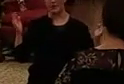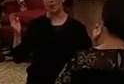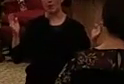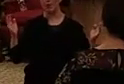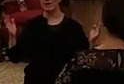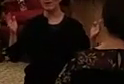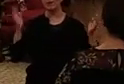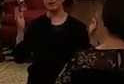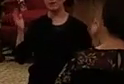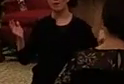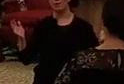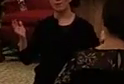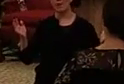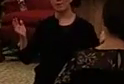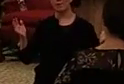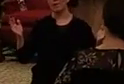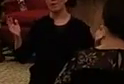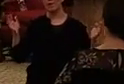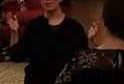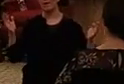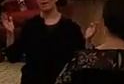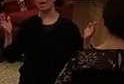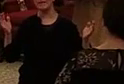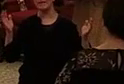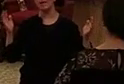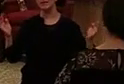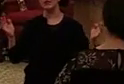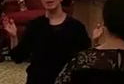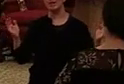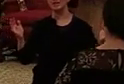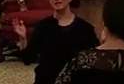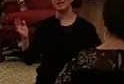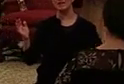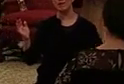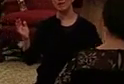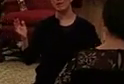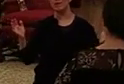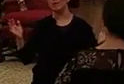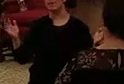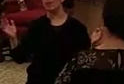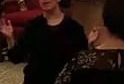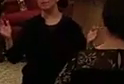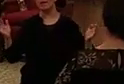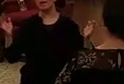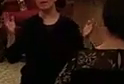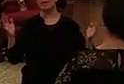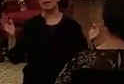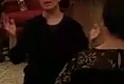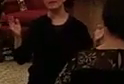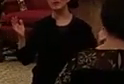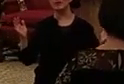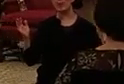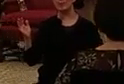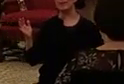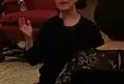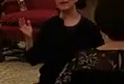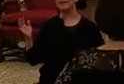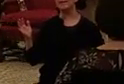My God, we ask you that you would just let us follow your spirit in this service, God. Lead us. Hallelujah. Let